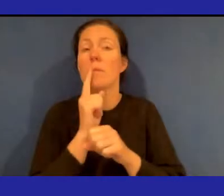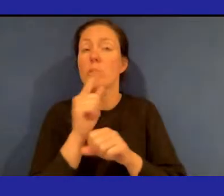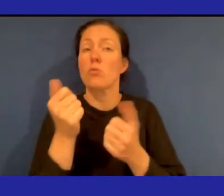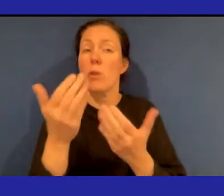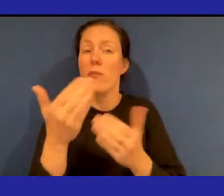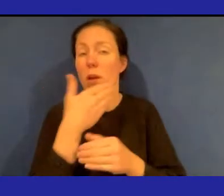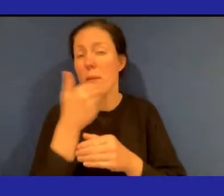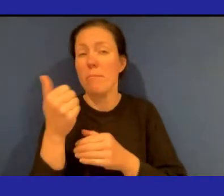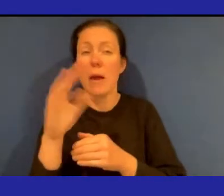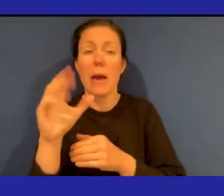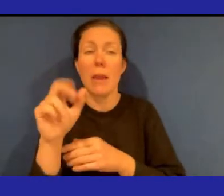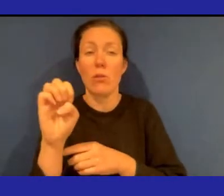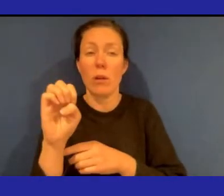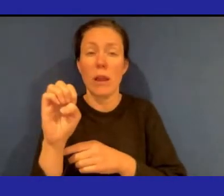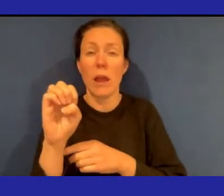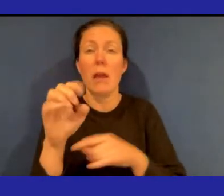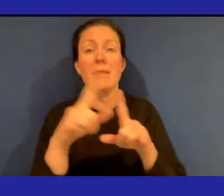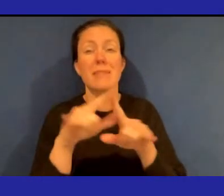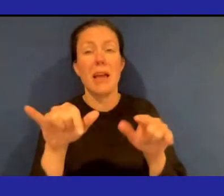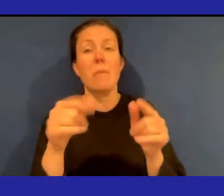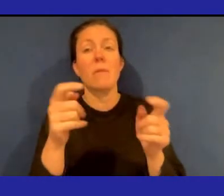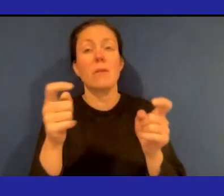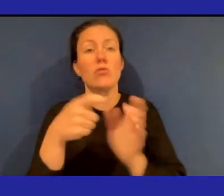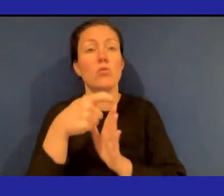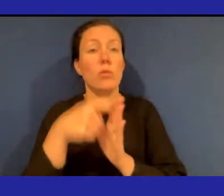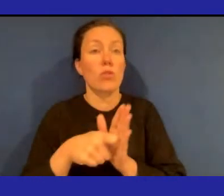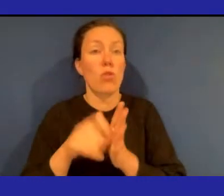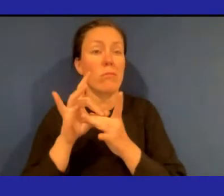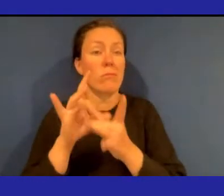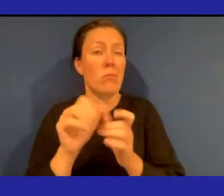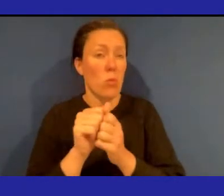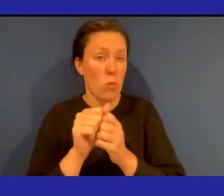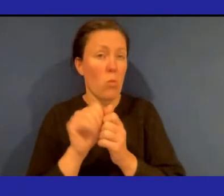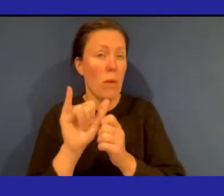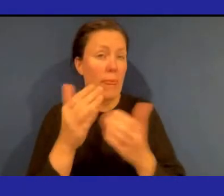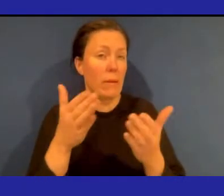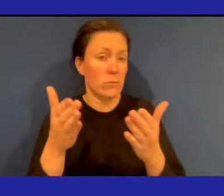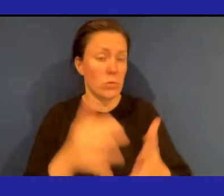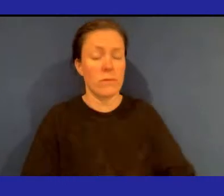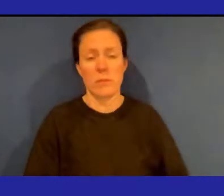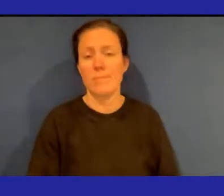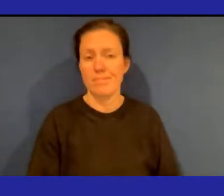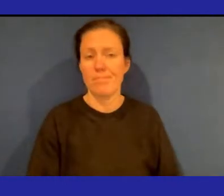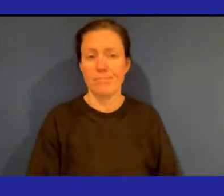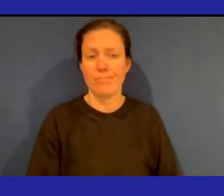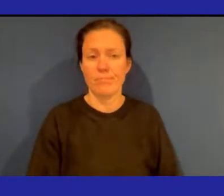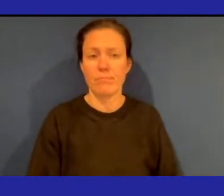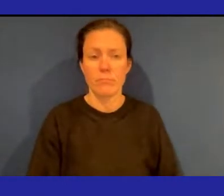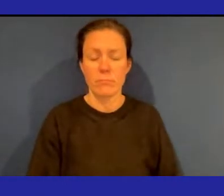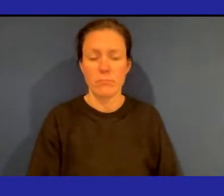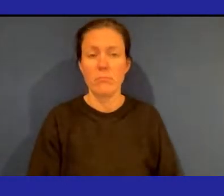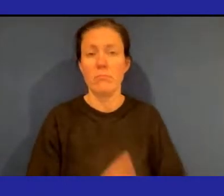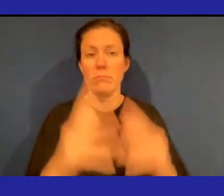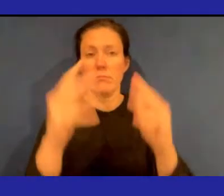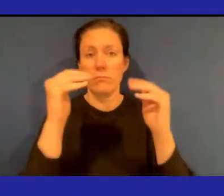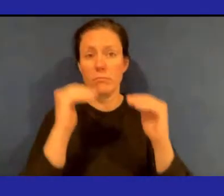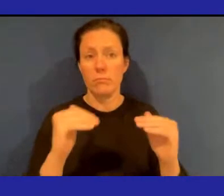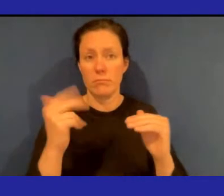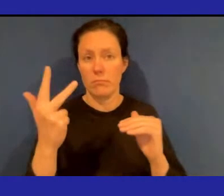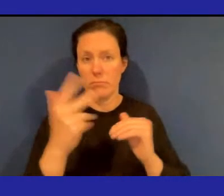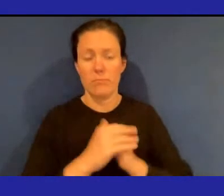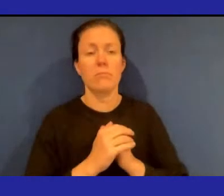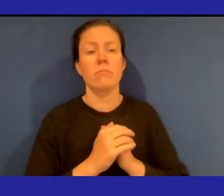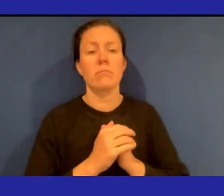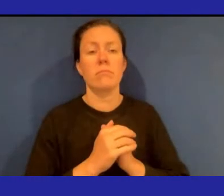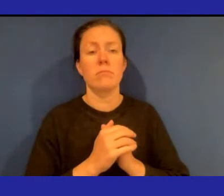care while controlling costs associated with delivering services. Slide 3. Funding,